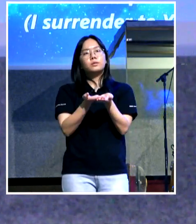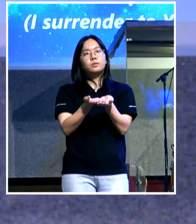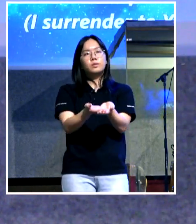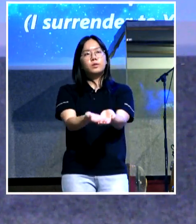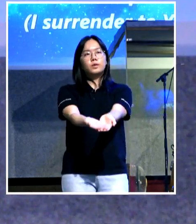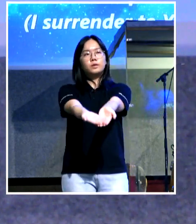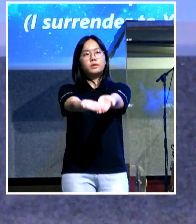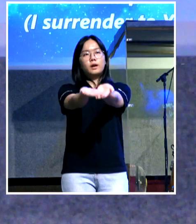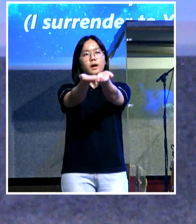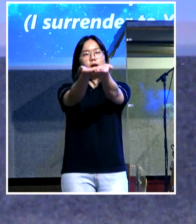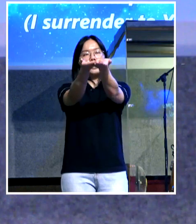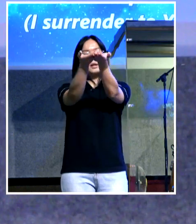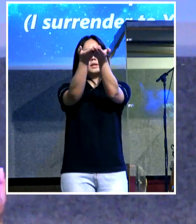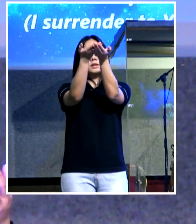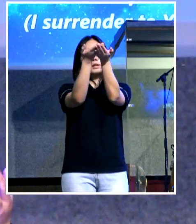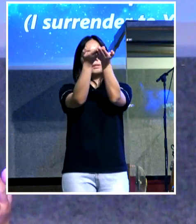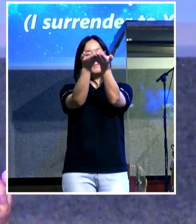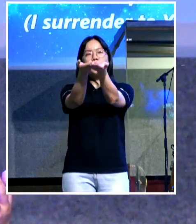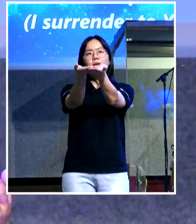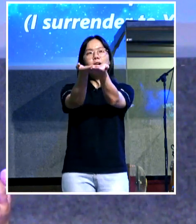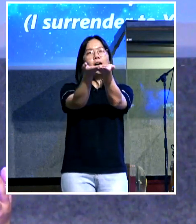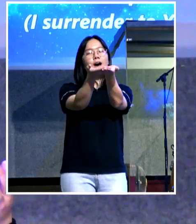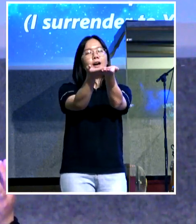ku serahkan